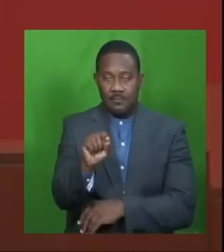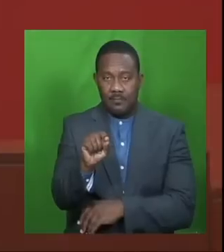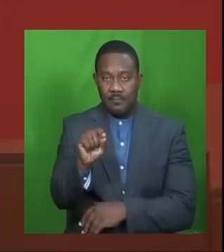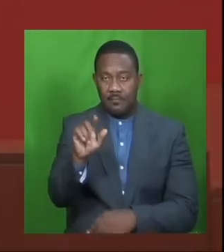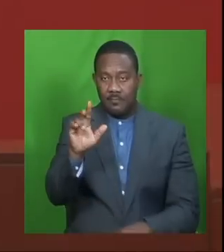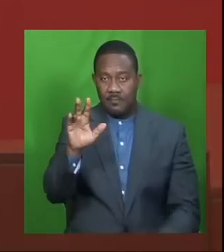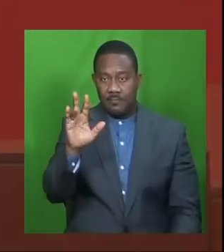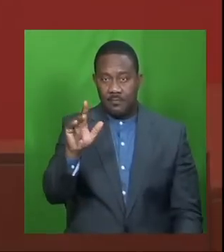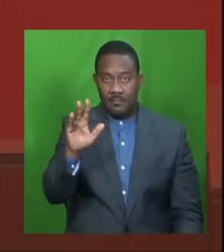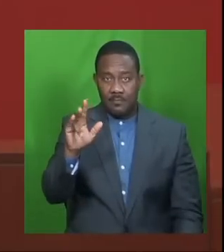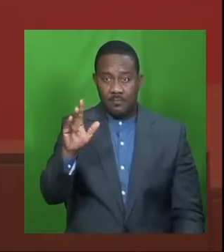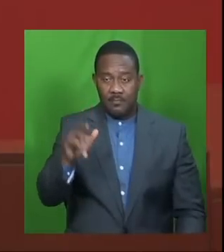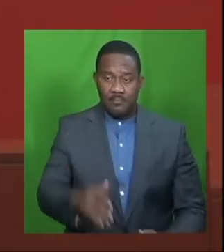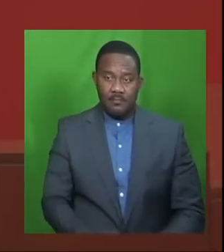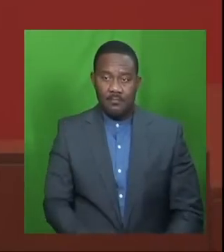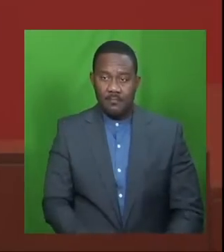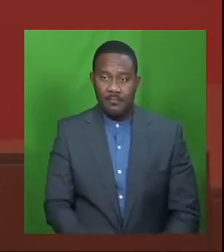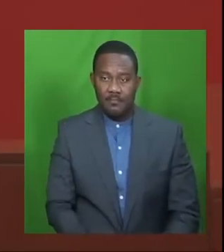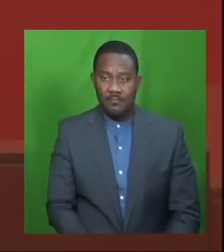2023.